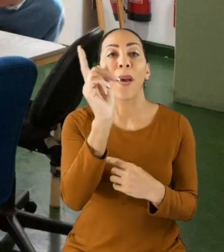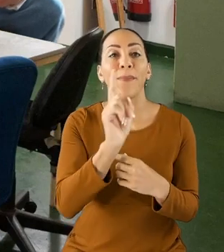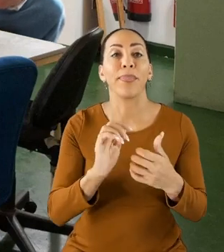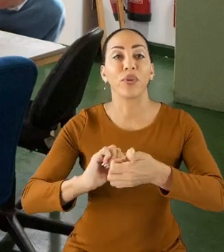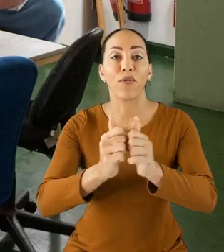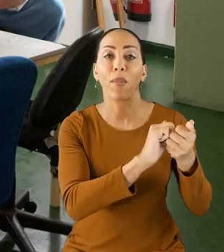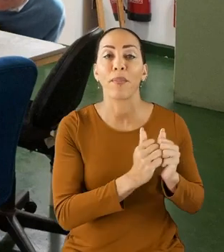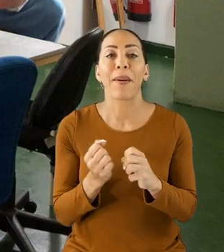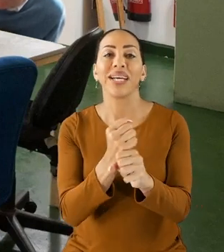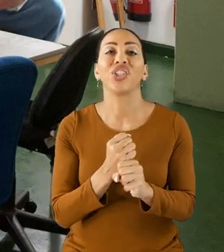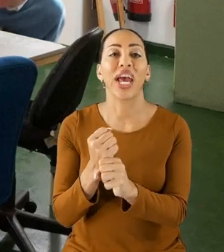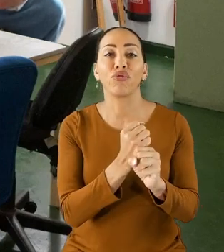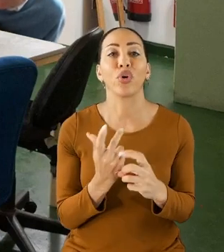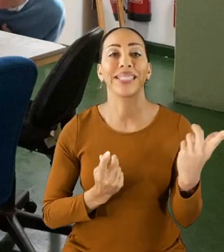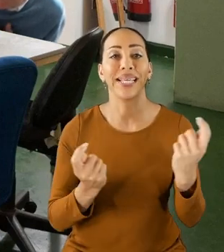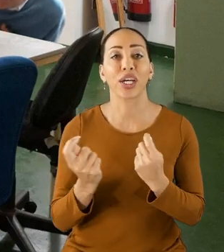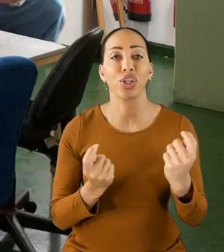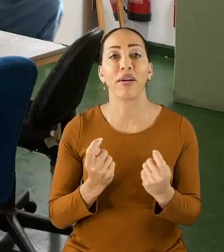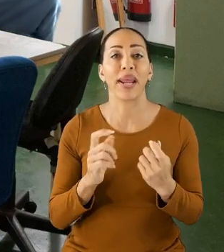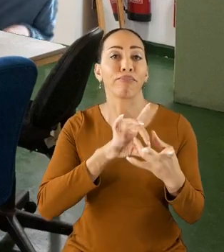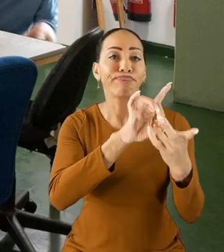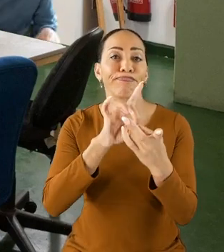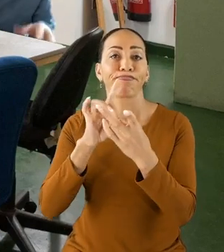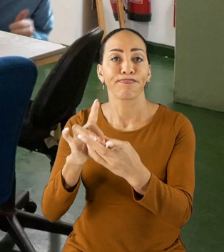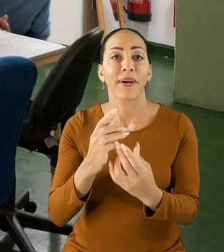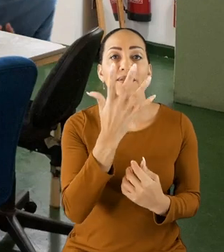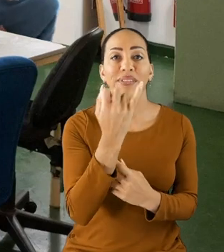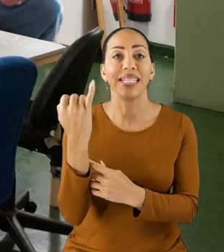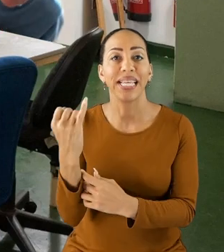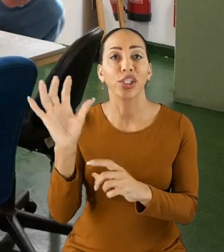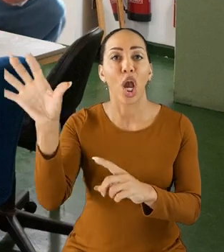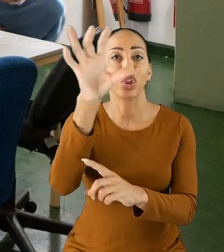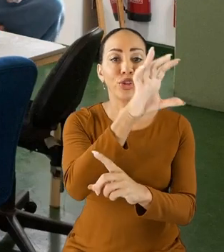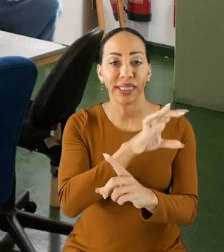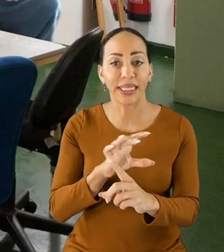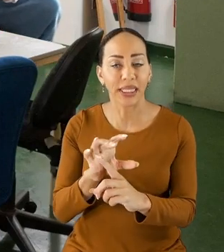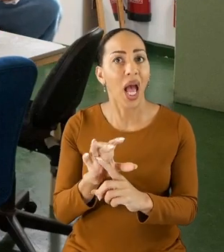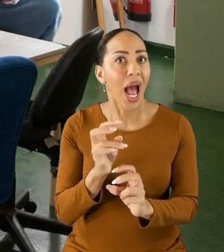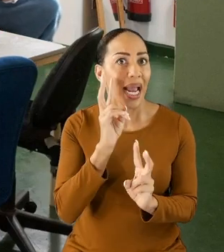Disabled People's Forum and as the elected General Secretary, so I'm reaching out into 56